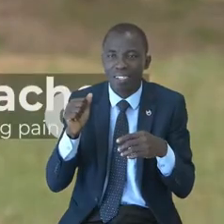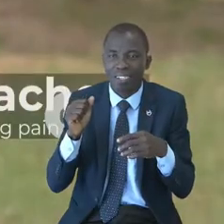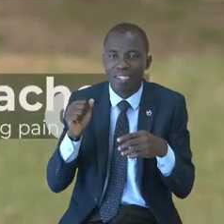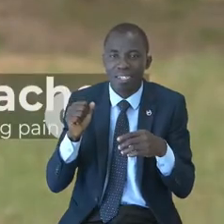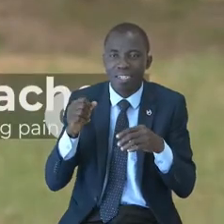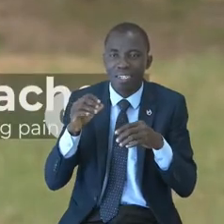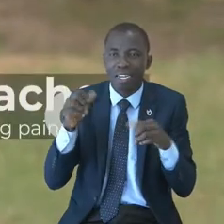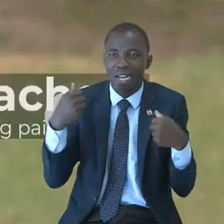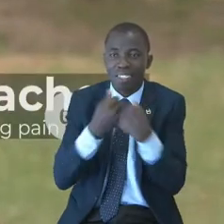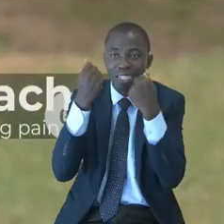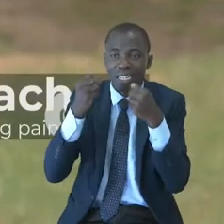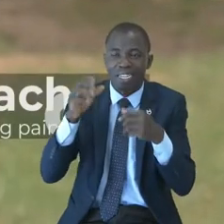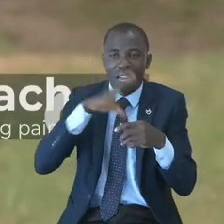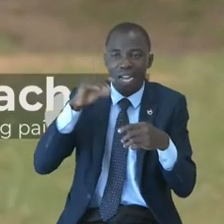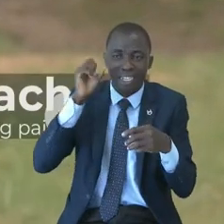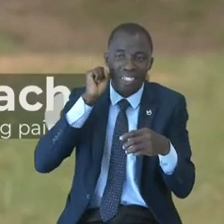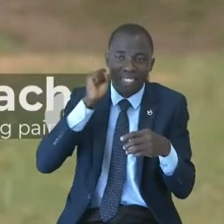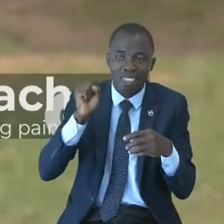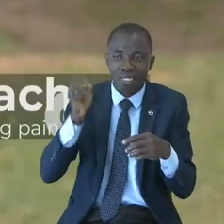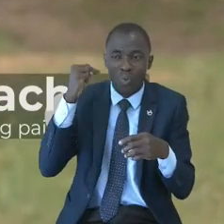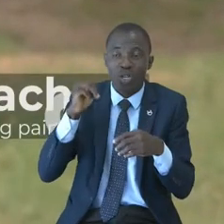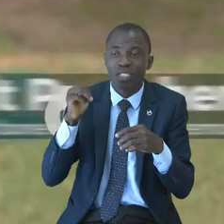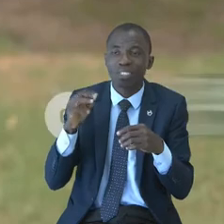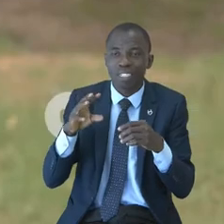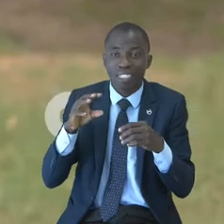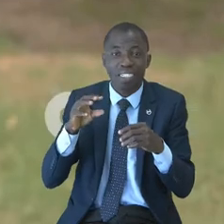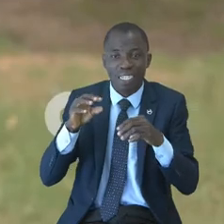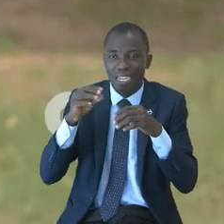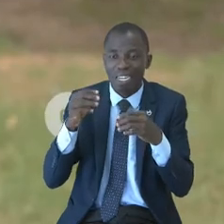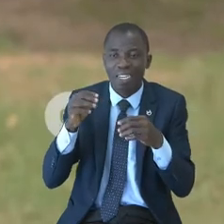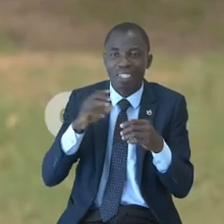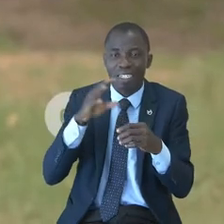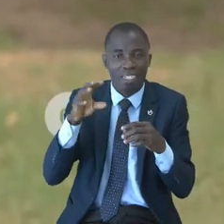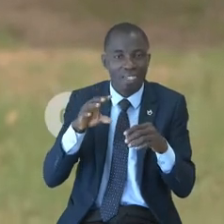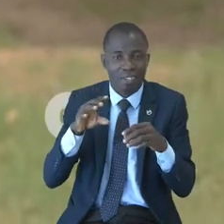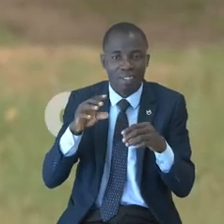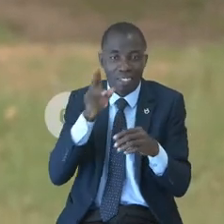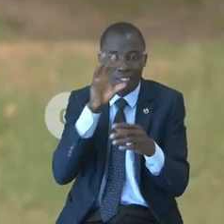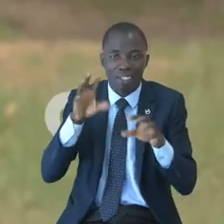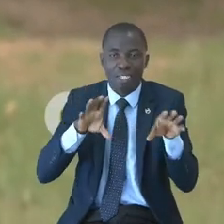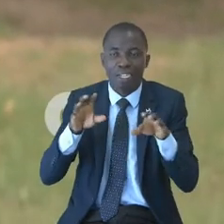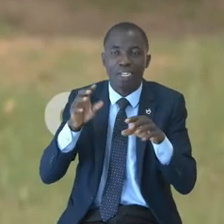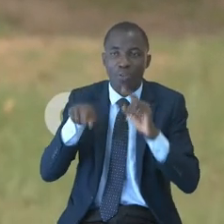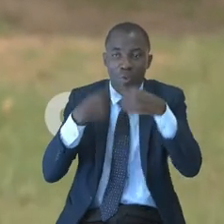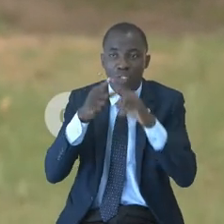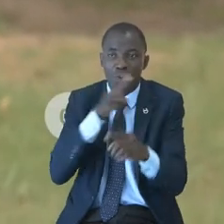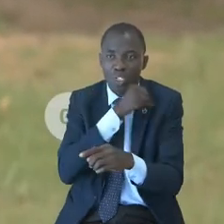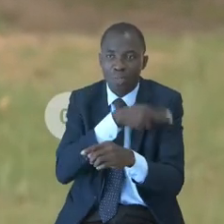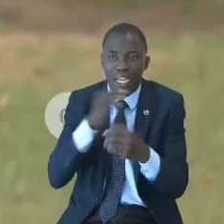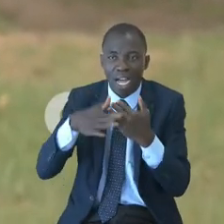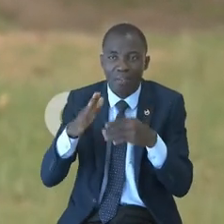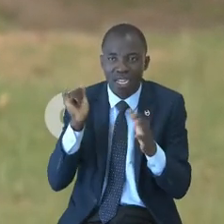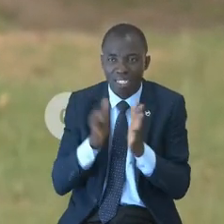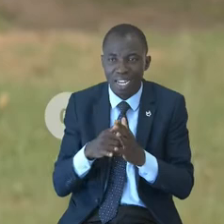hospital. It was fracture. So I've been having this problem. After the treatment,